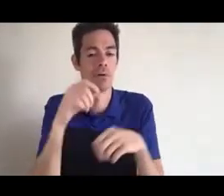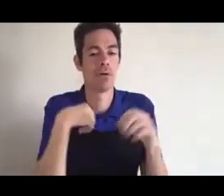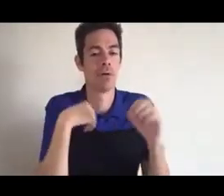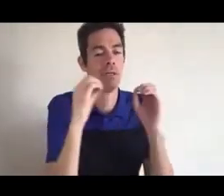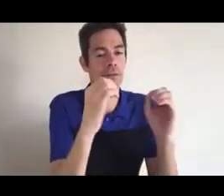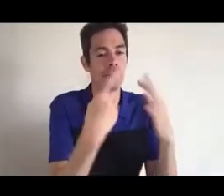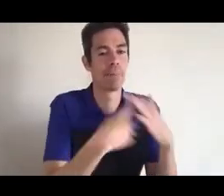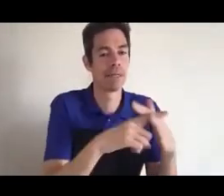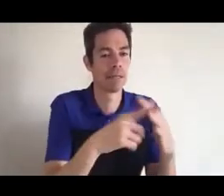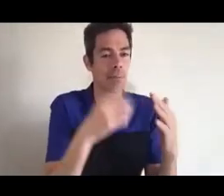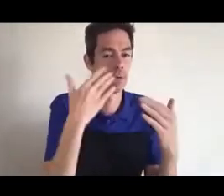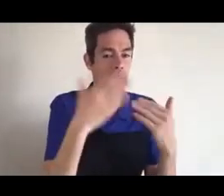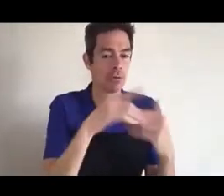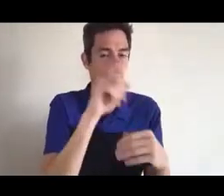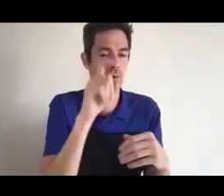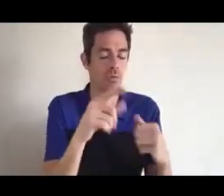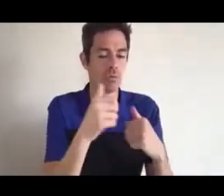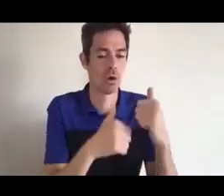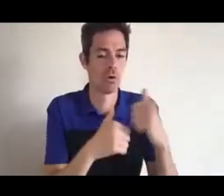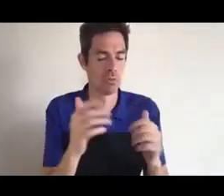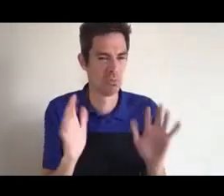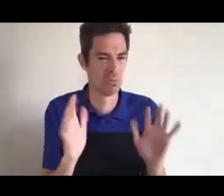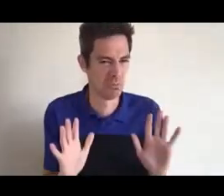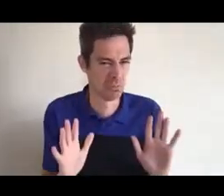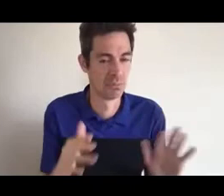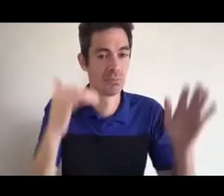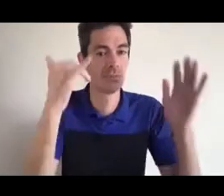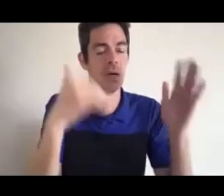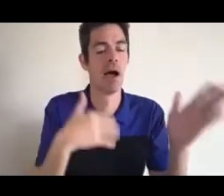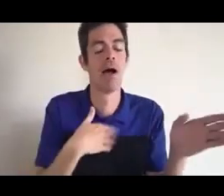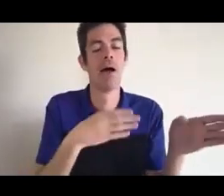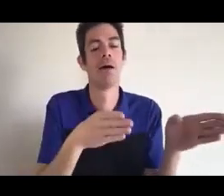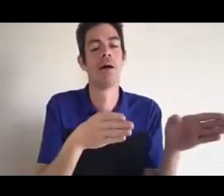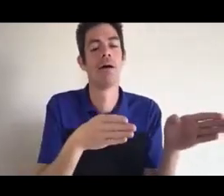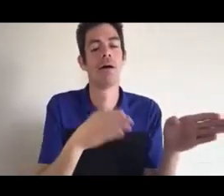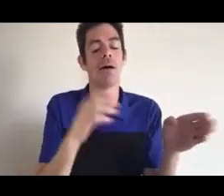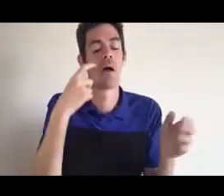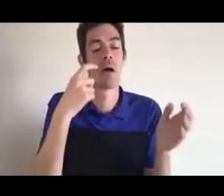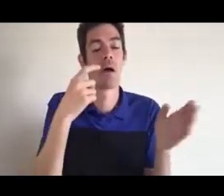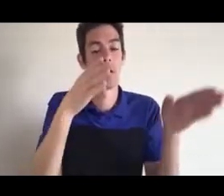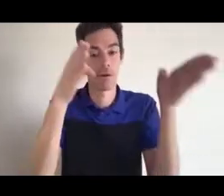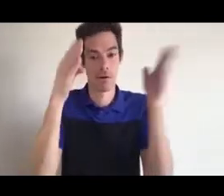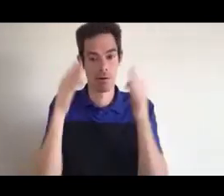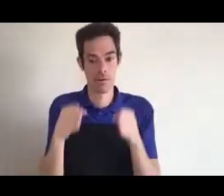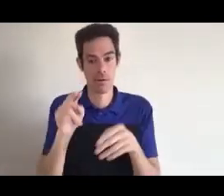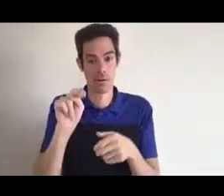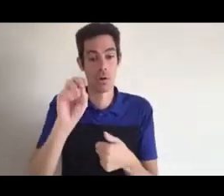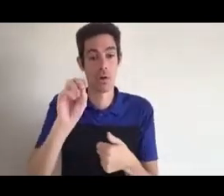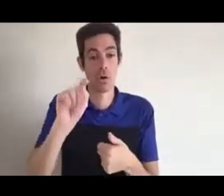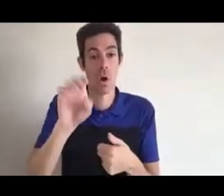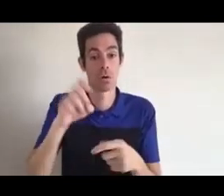of them. So same thing as in English, I teach it at the beginning in ASL classes just because it's easier.